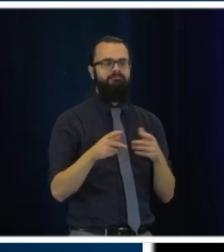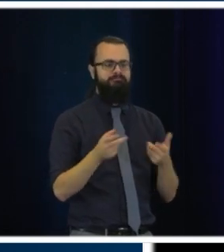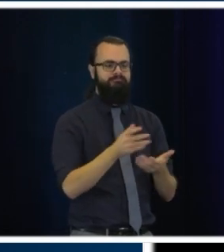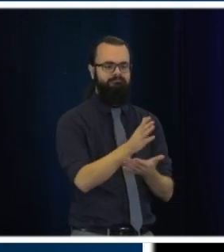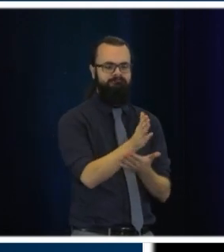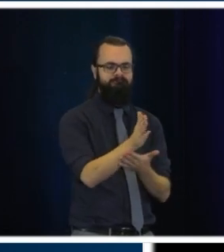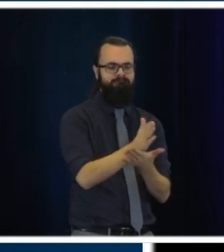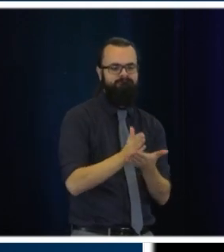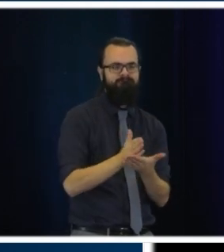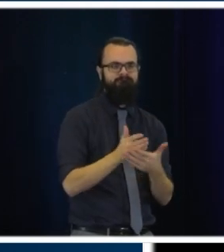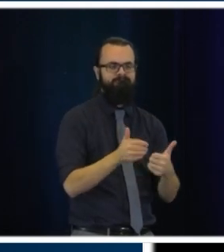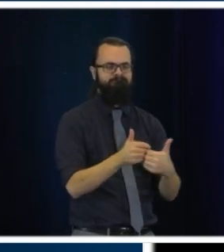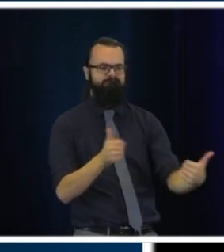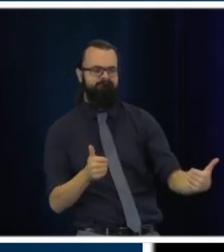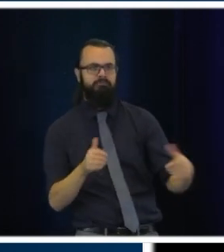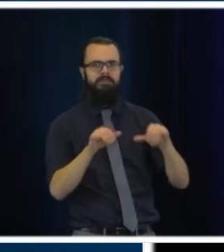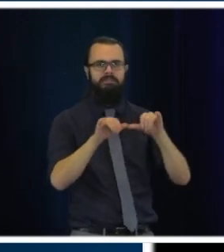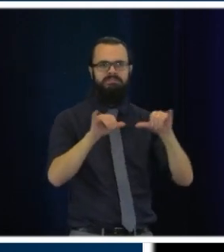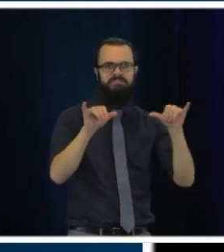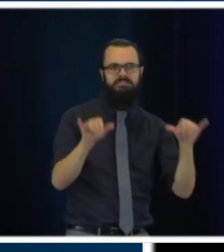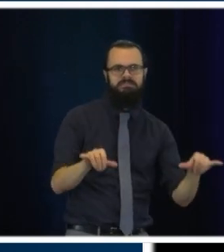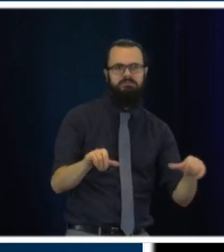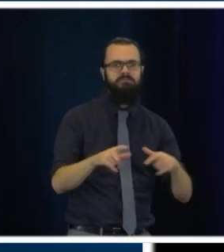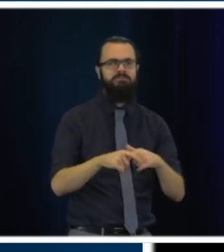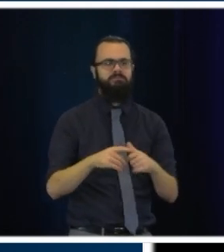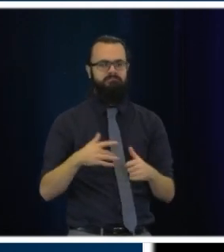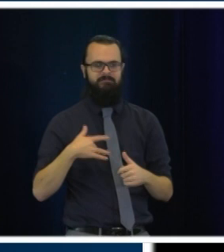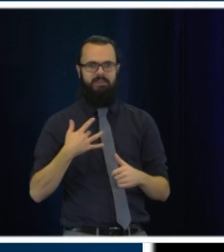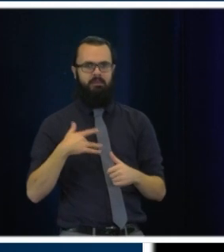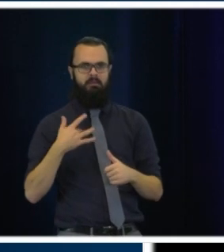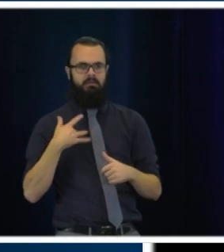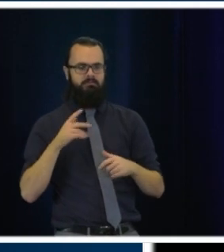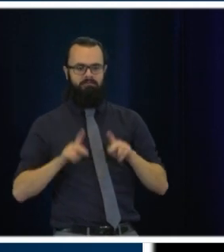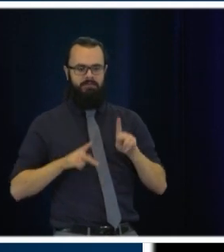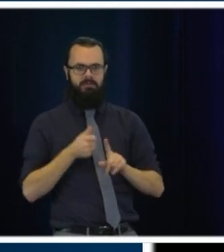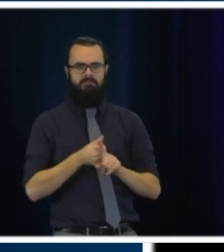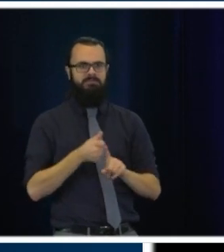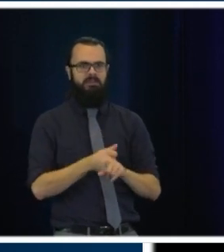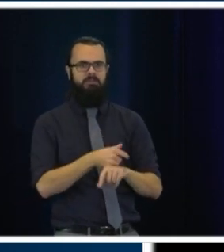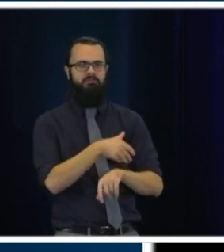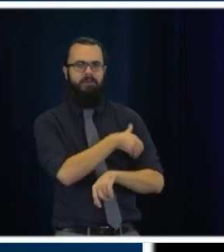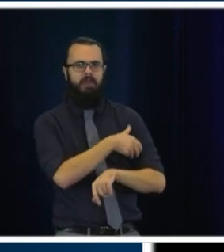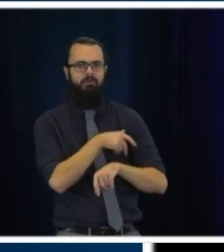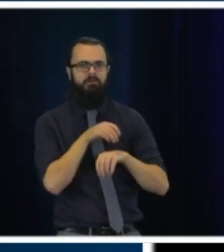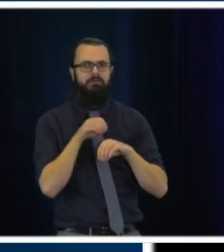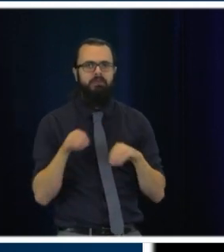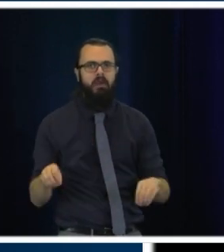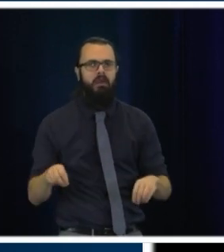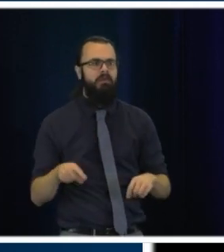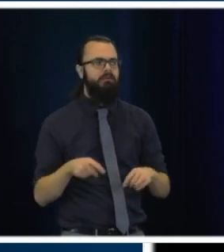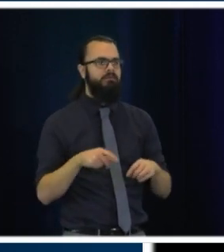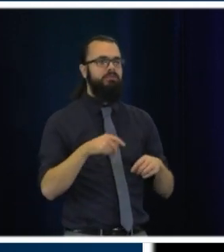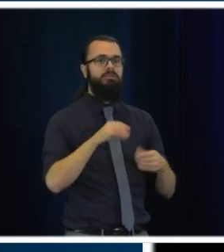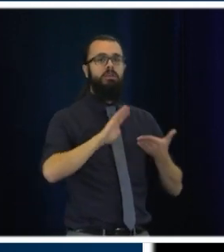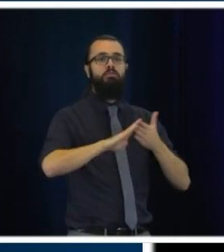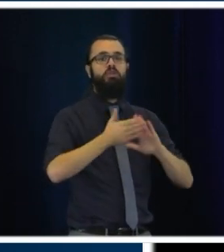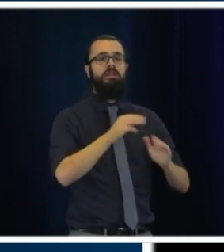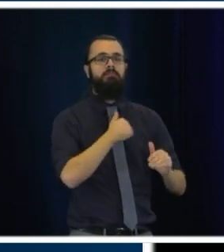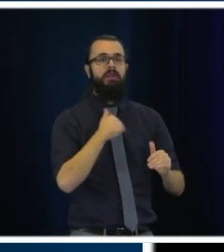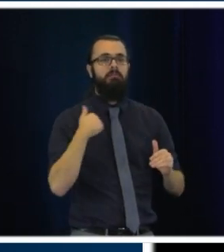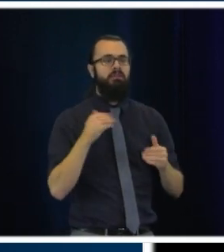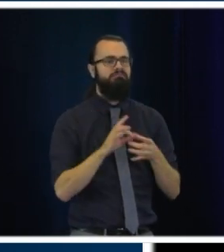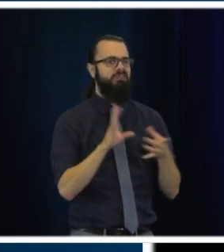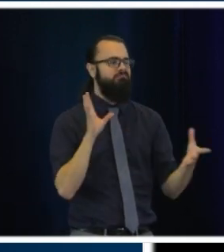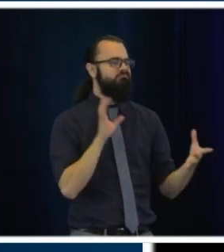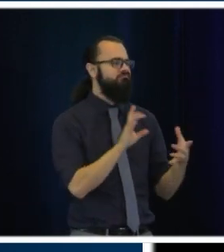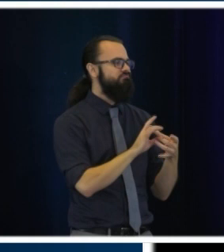fragmented systems, a sense of powerlessness, and disconnected members in the neighborhood or in the community. And